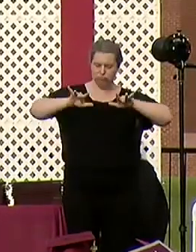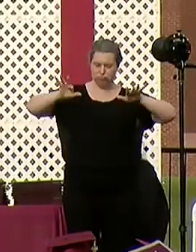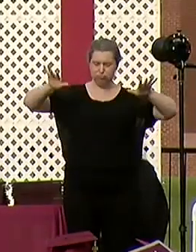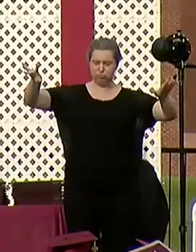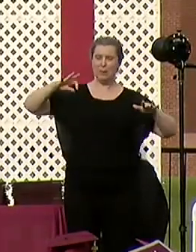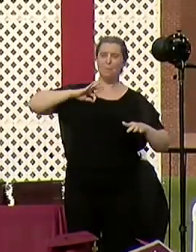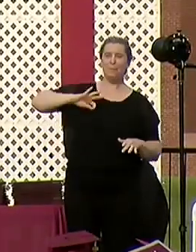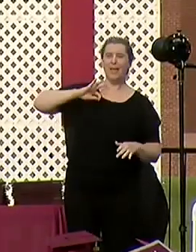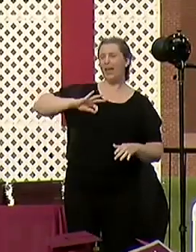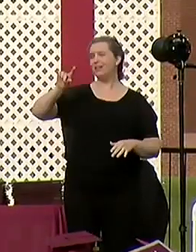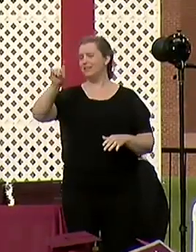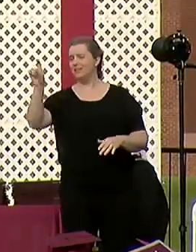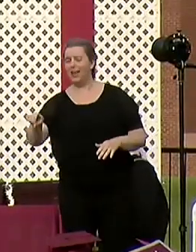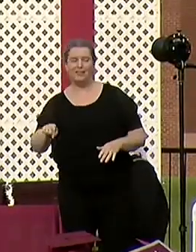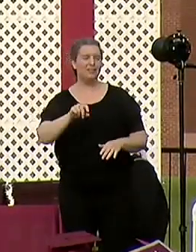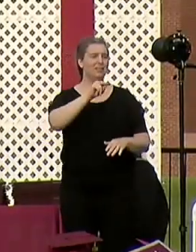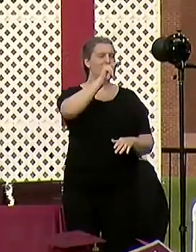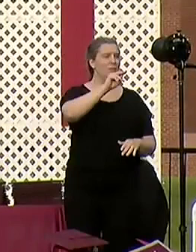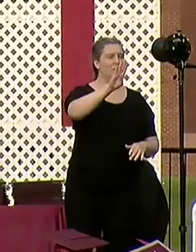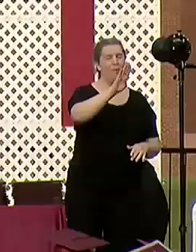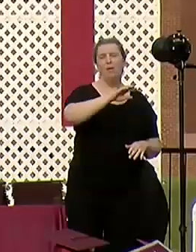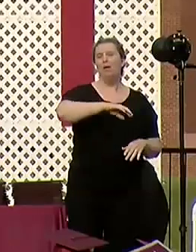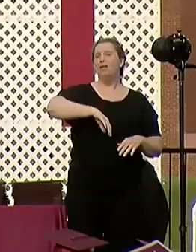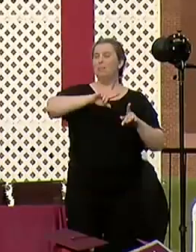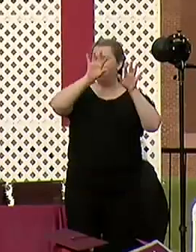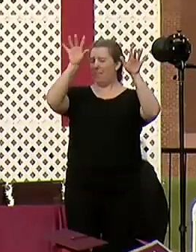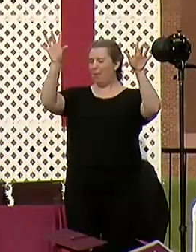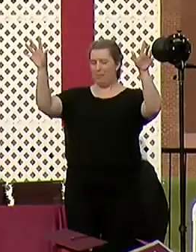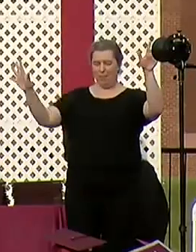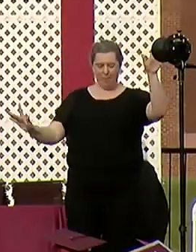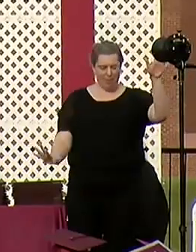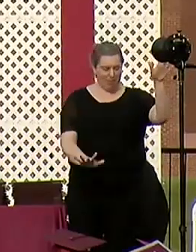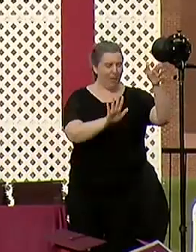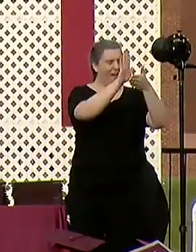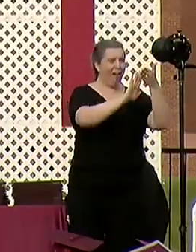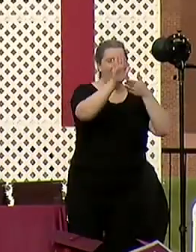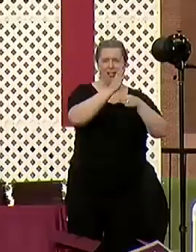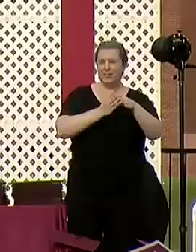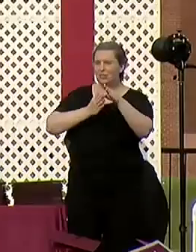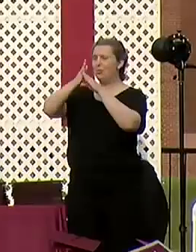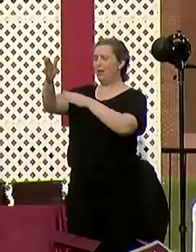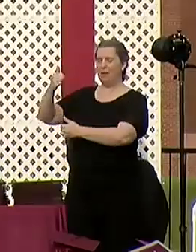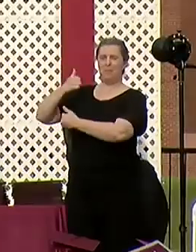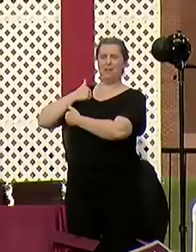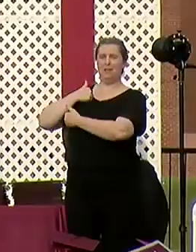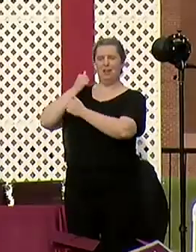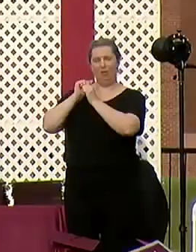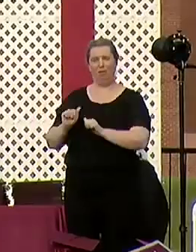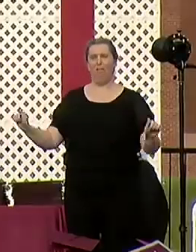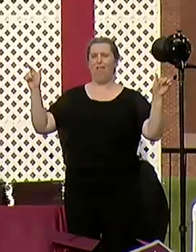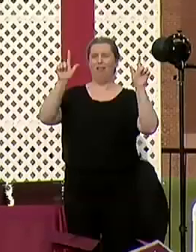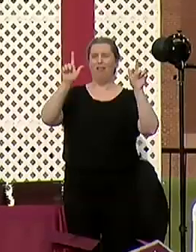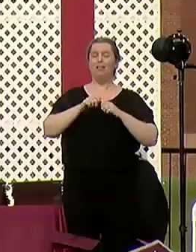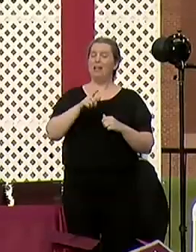to Texas, to North Dakota, to California, and everywhere in between for college, career, and the military. In arguably